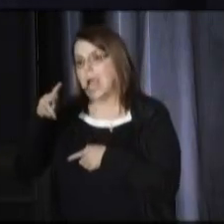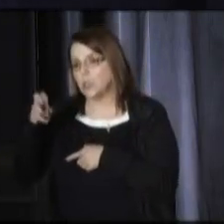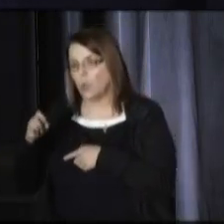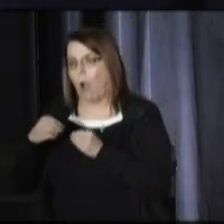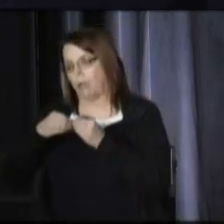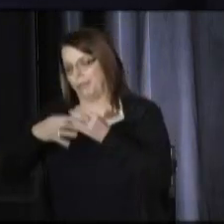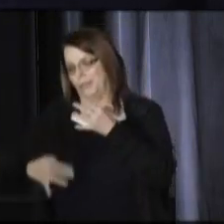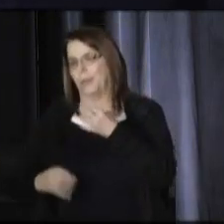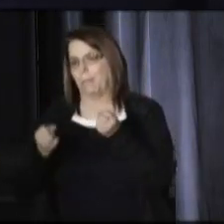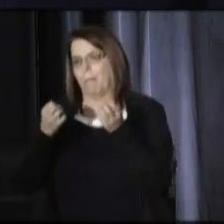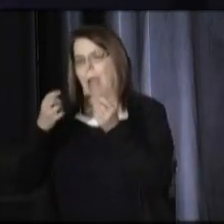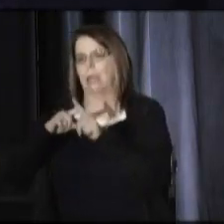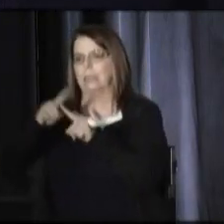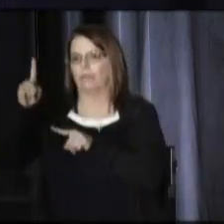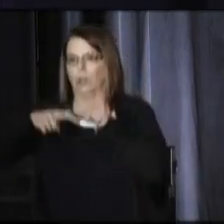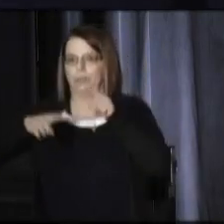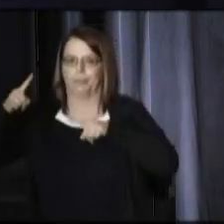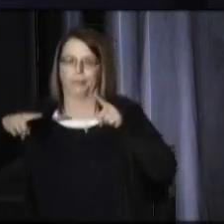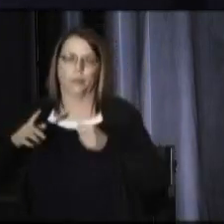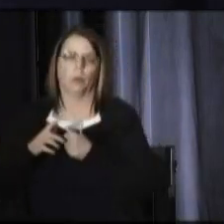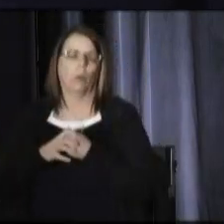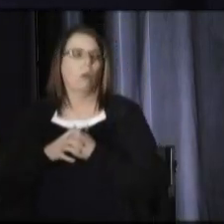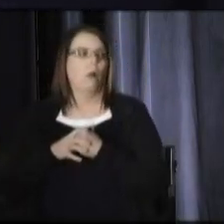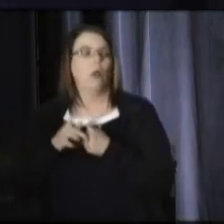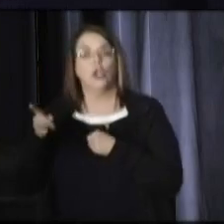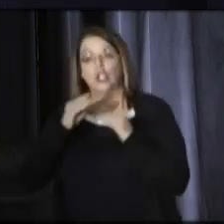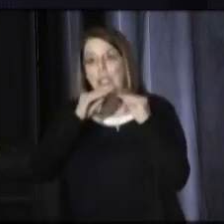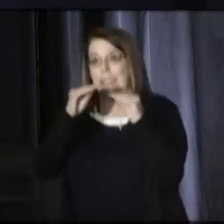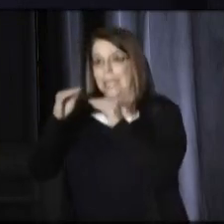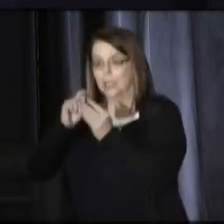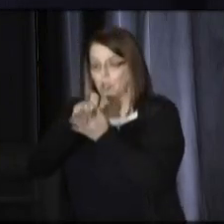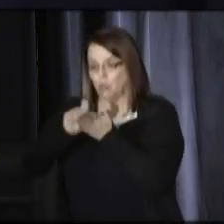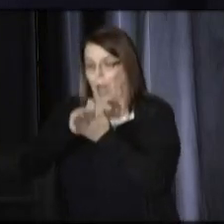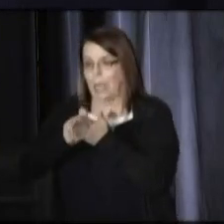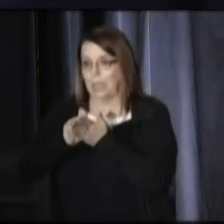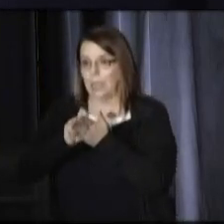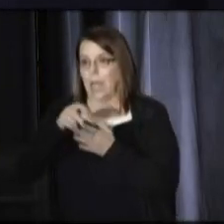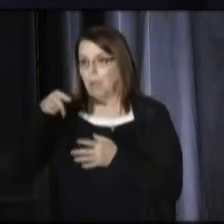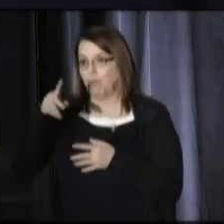Grey Wolf Nonfiction Prize. She is the recipient of fellowships and